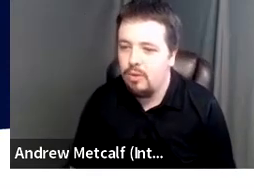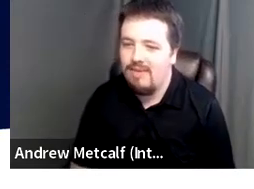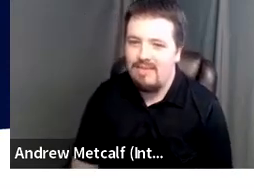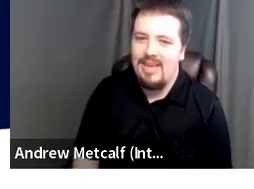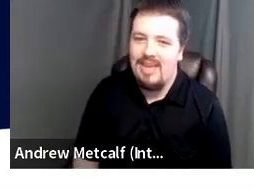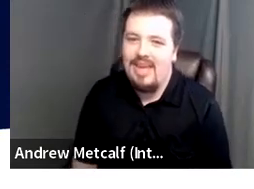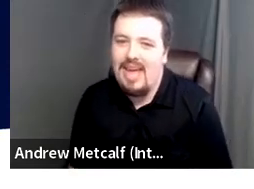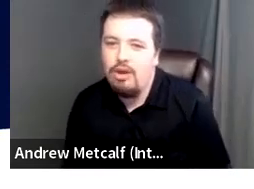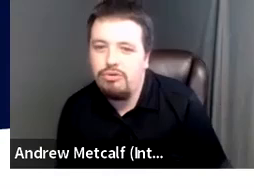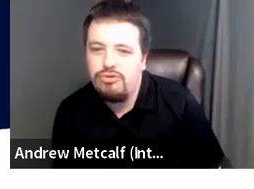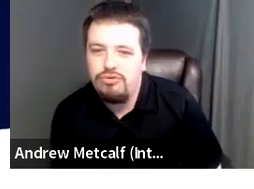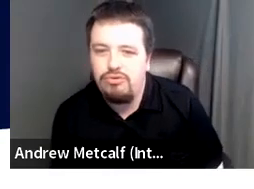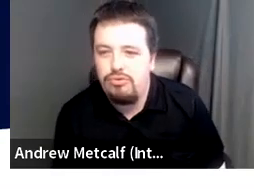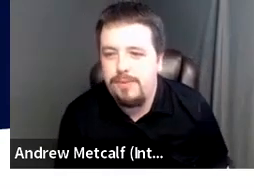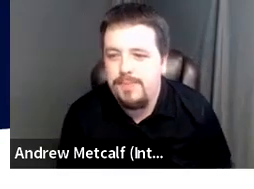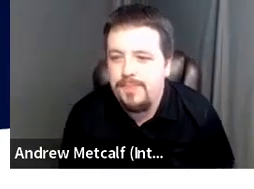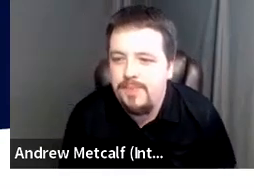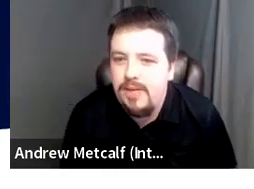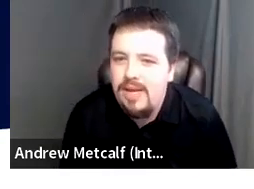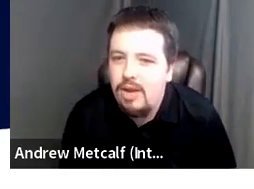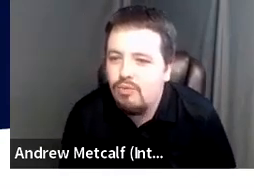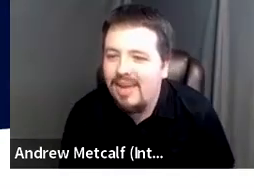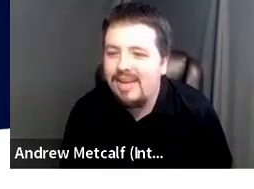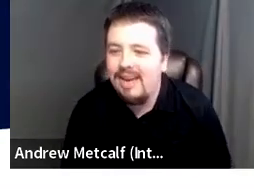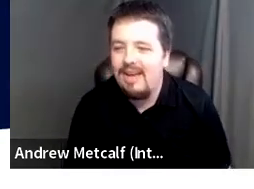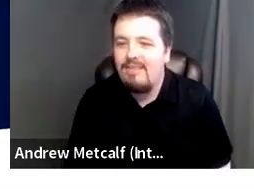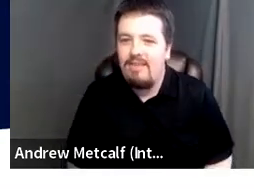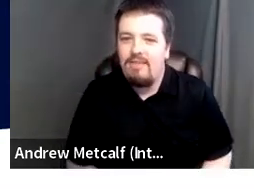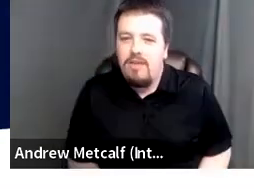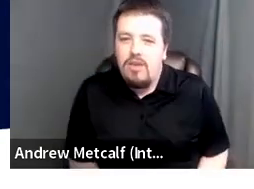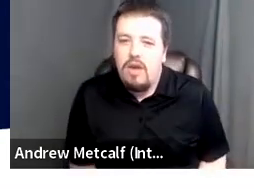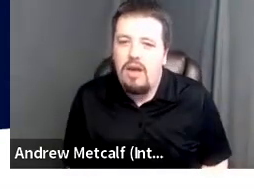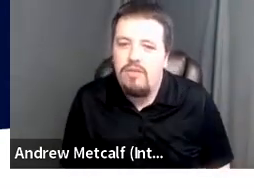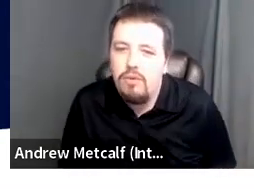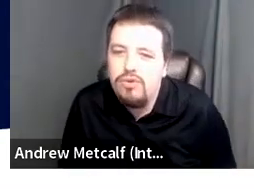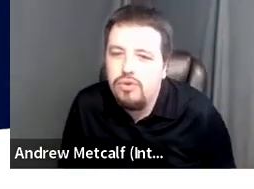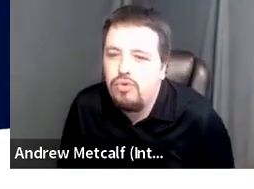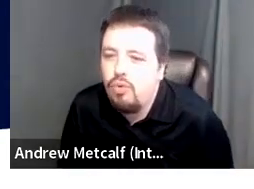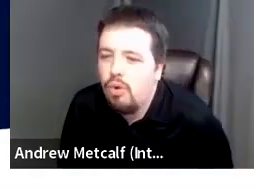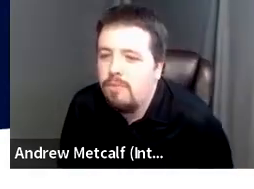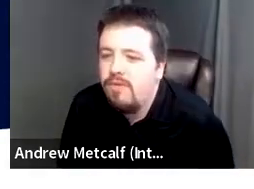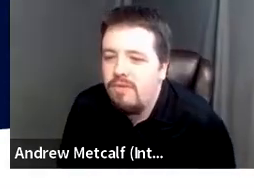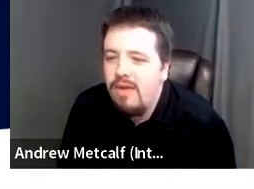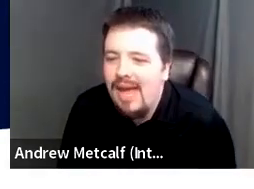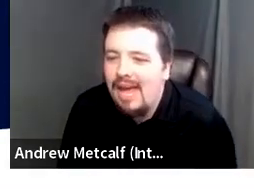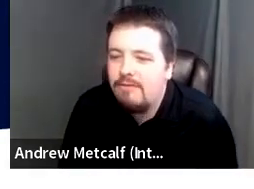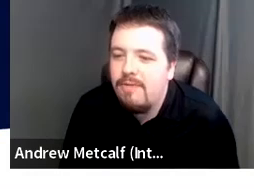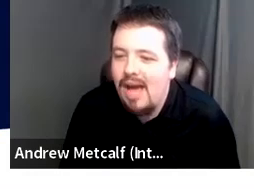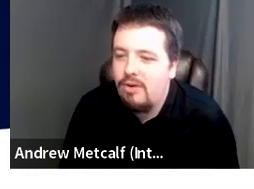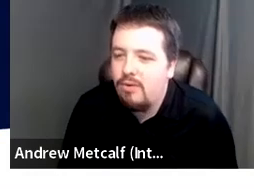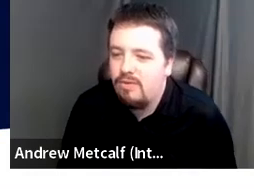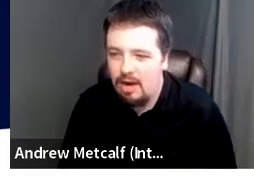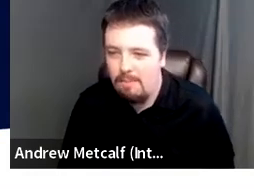includes a linguistic and cultural group. It recognizes social norms